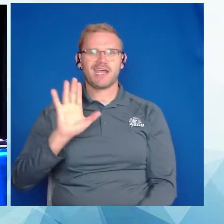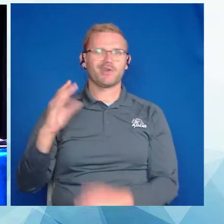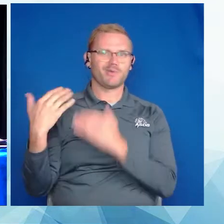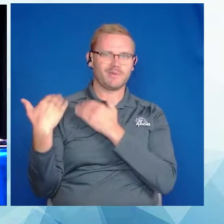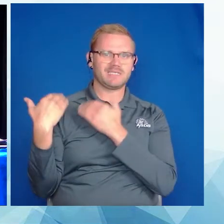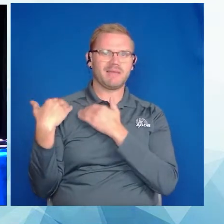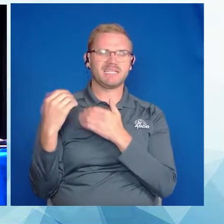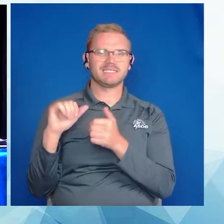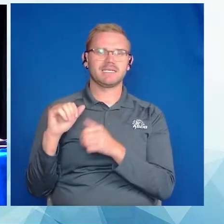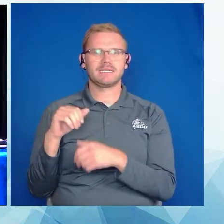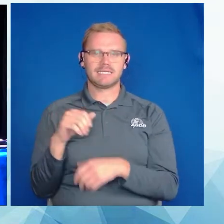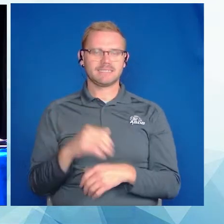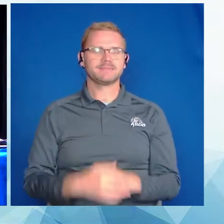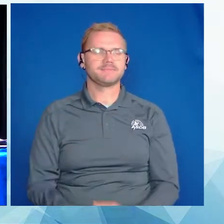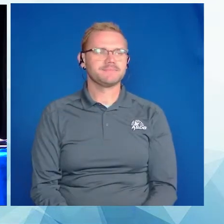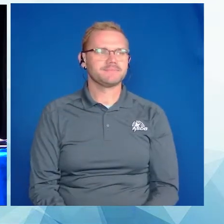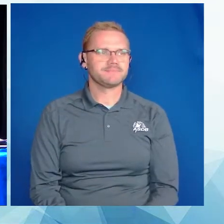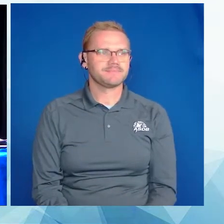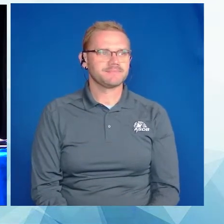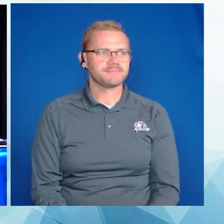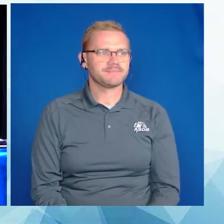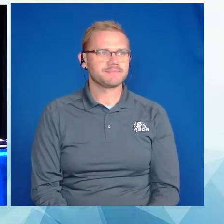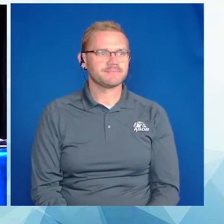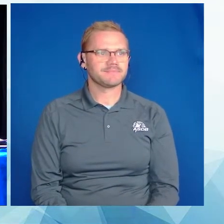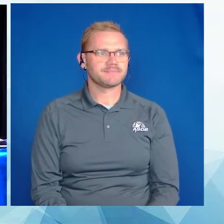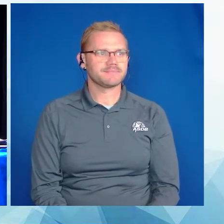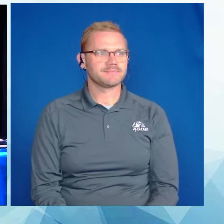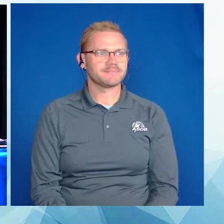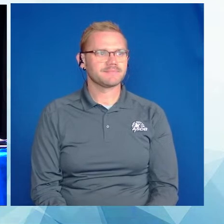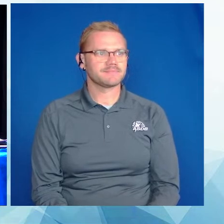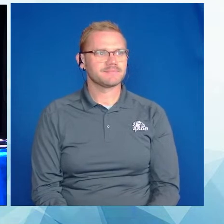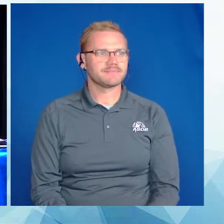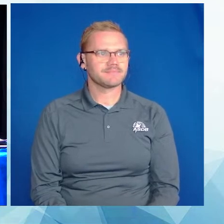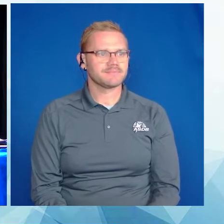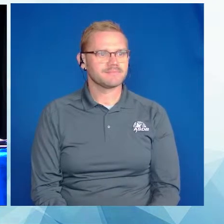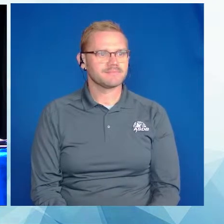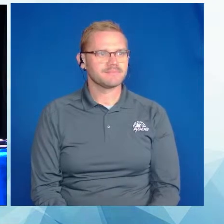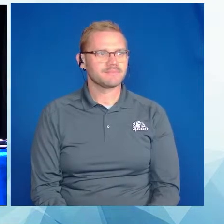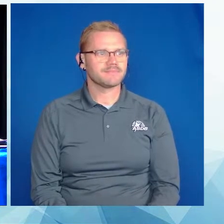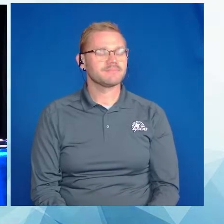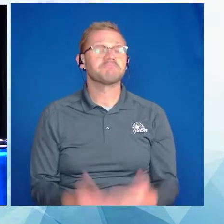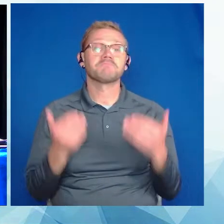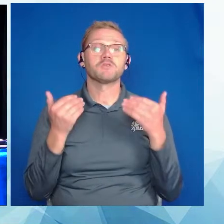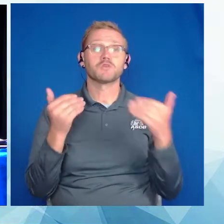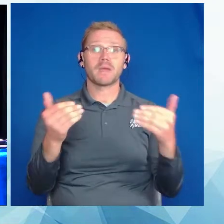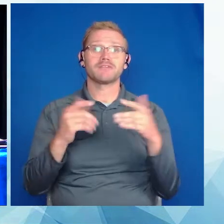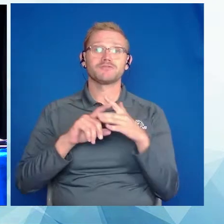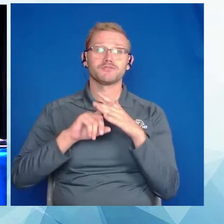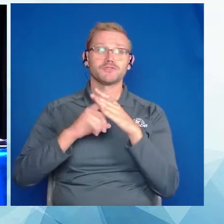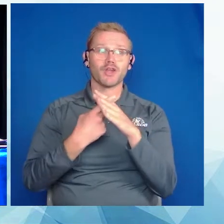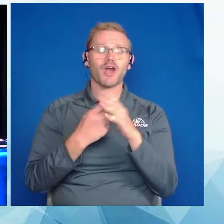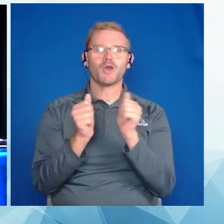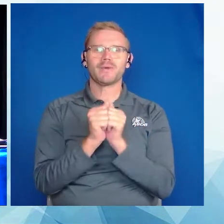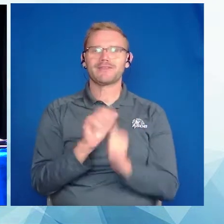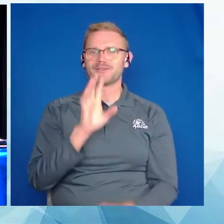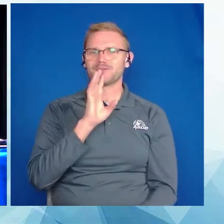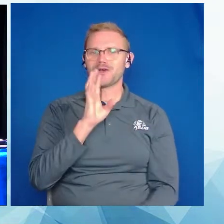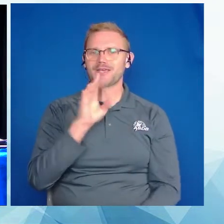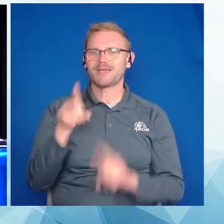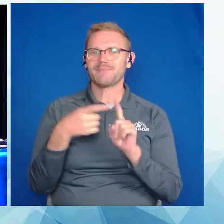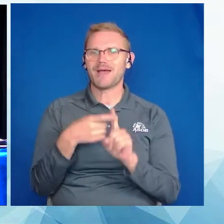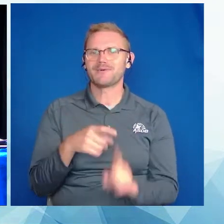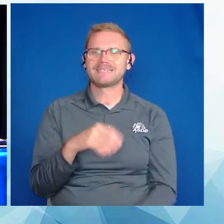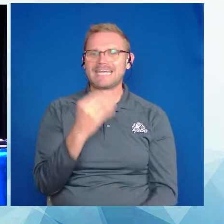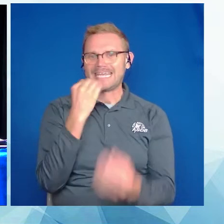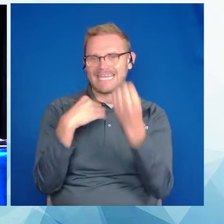the new SPED director. So let's start with talking about eating